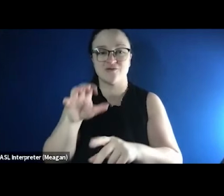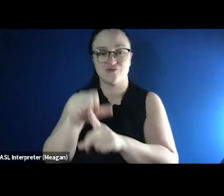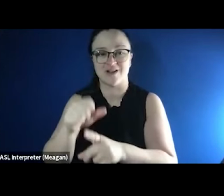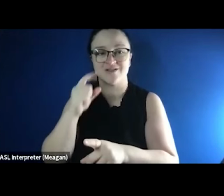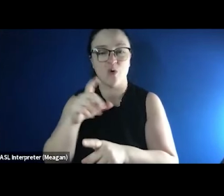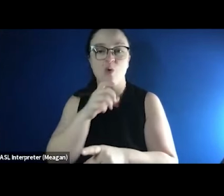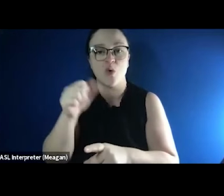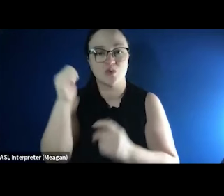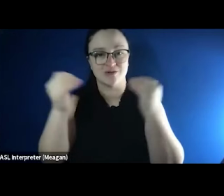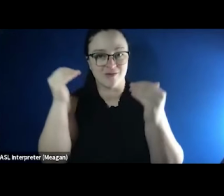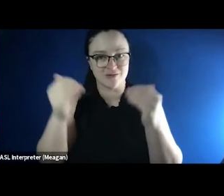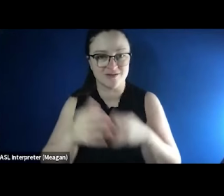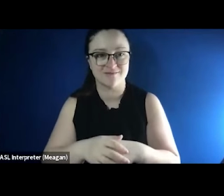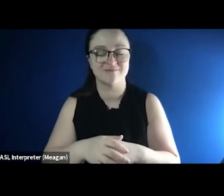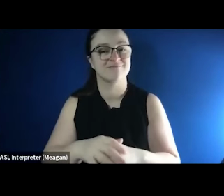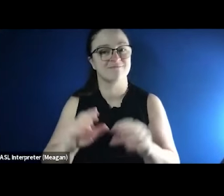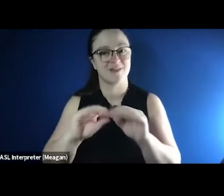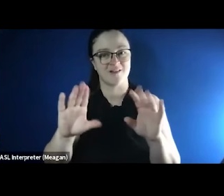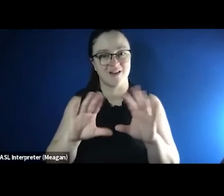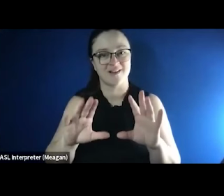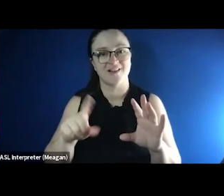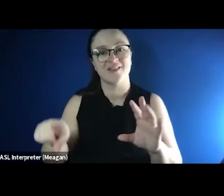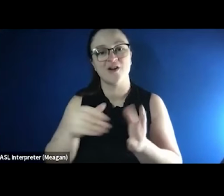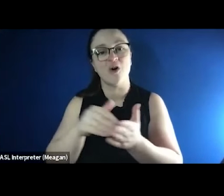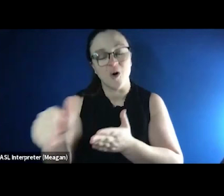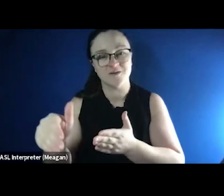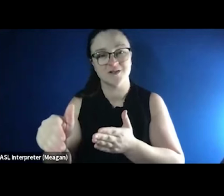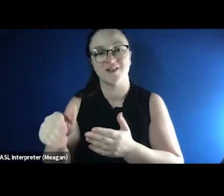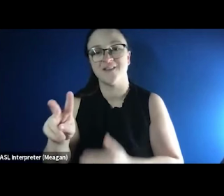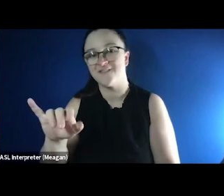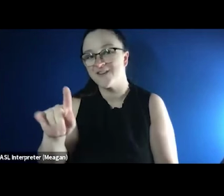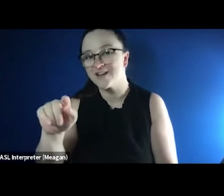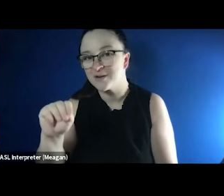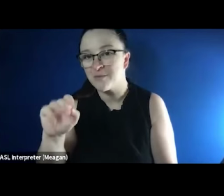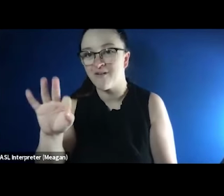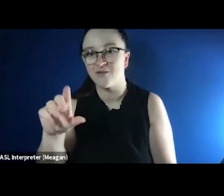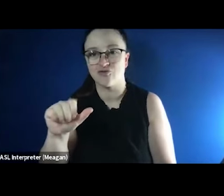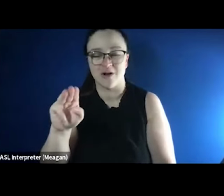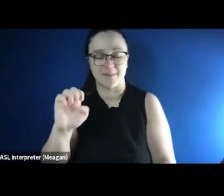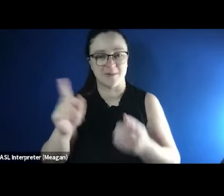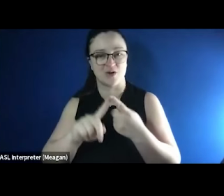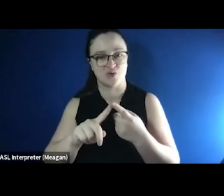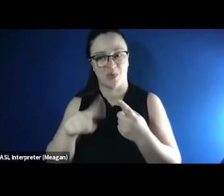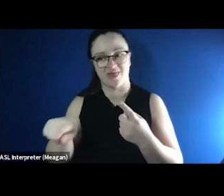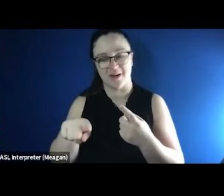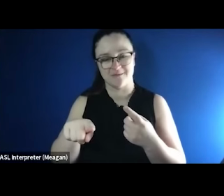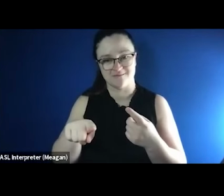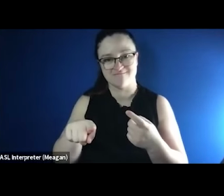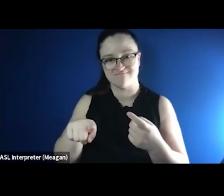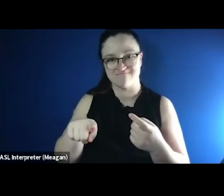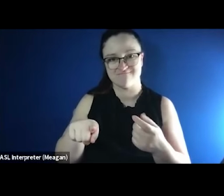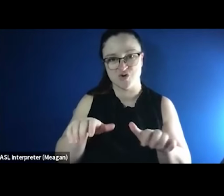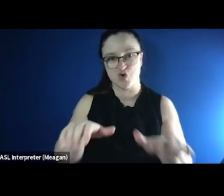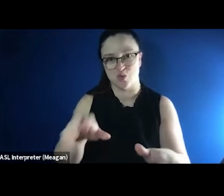be clear, older adults are far more likely to be the victims of crime than to commit crime themselves. However, we do also know